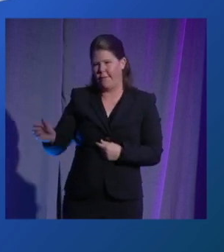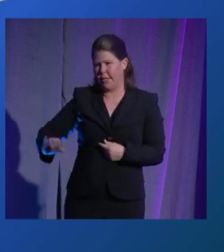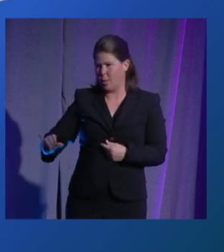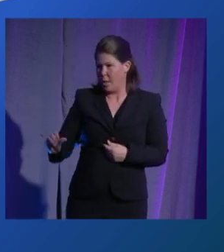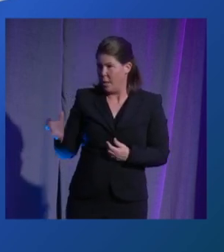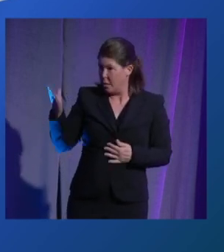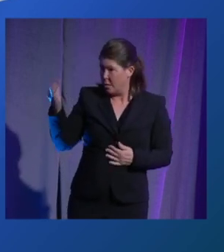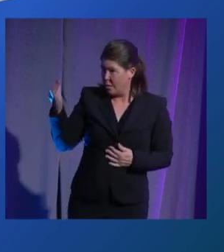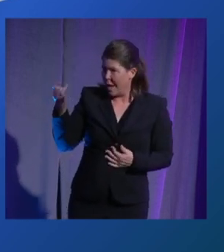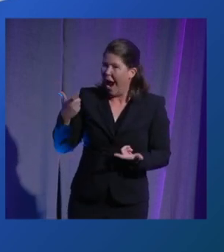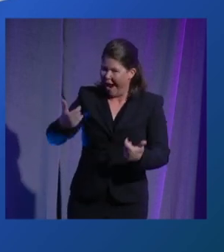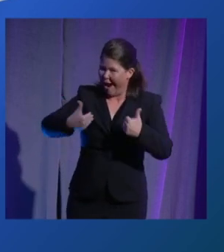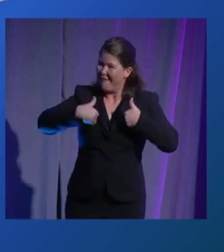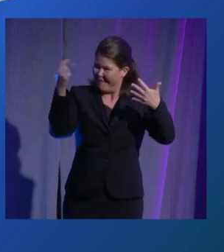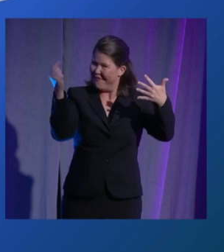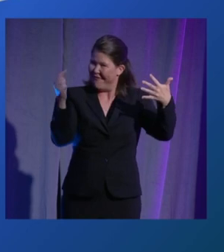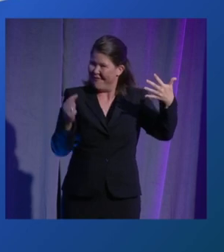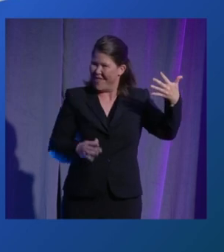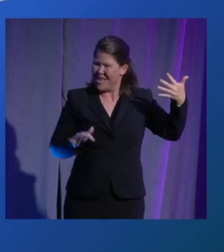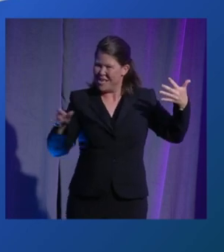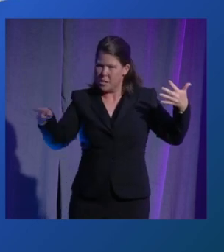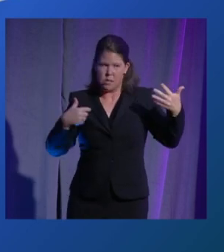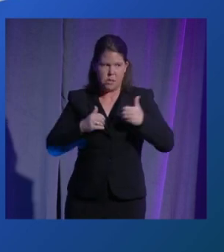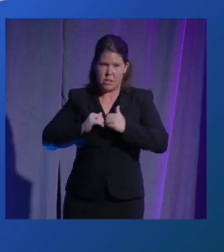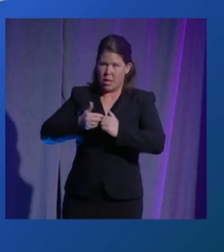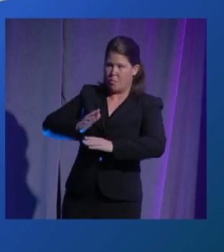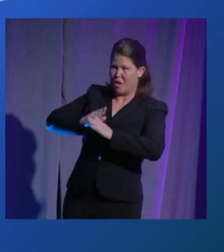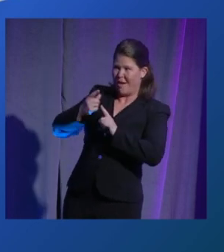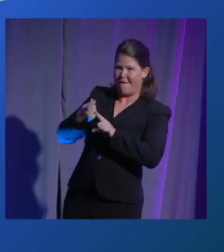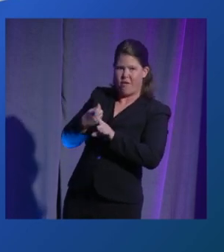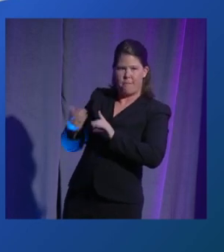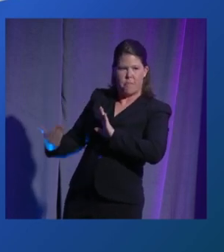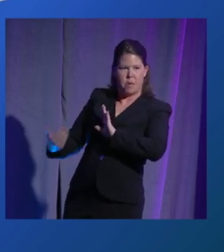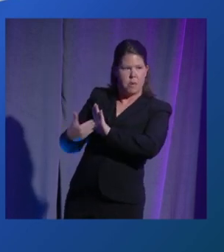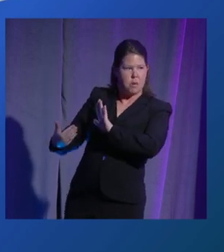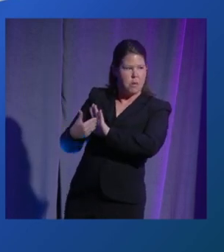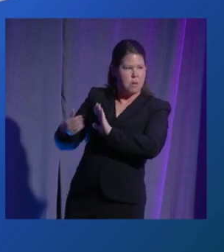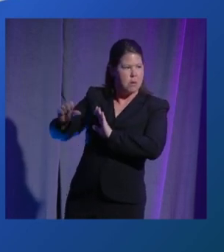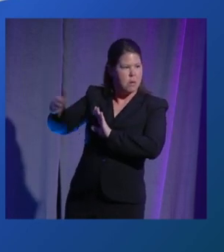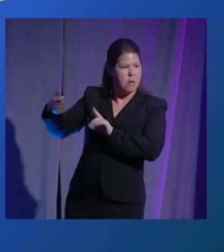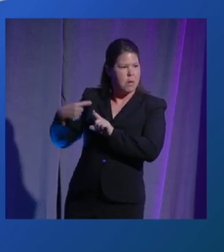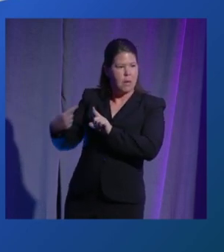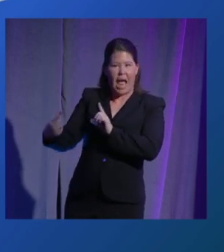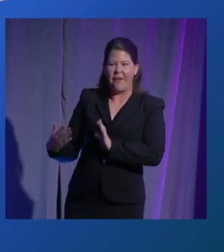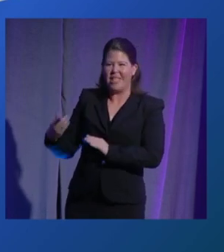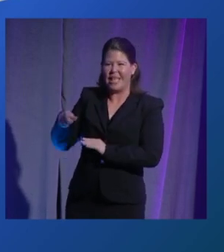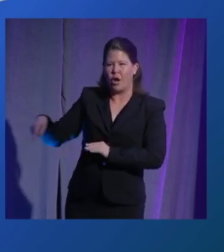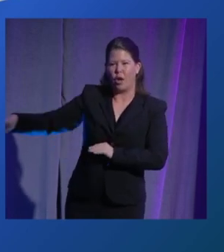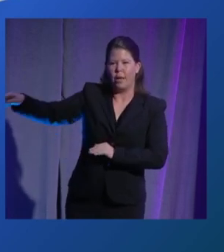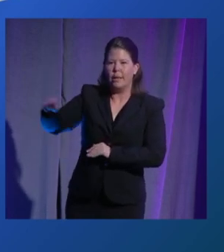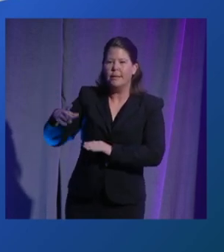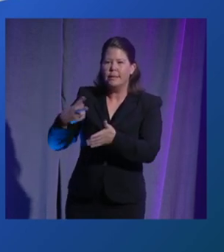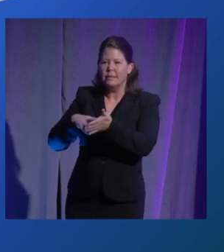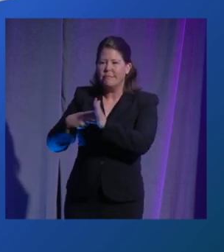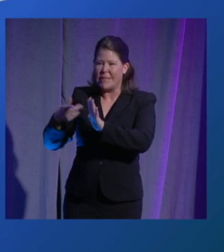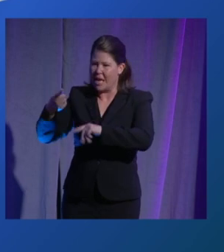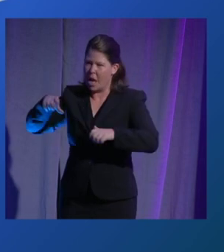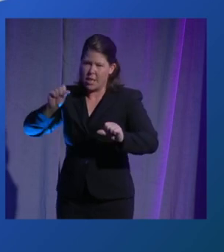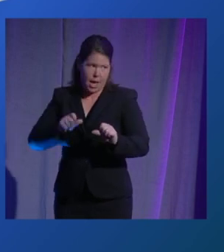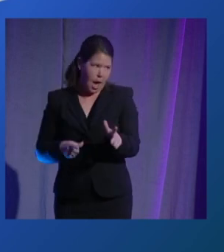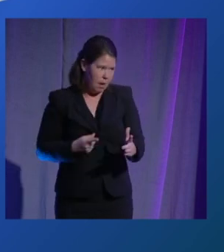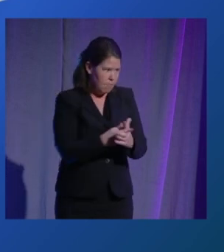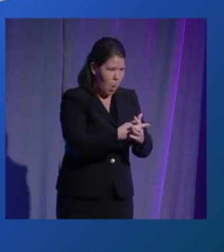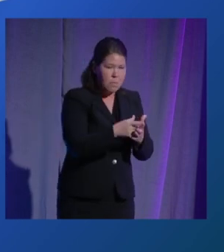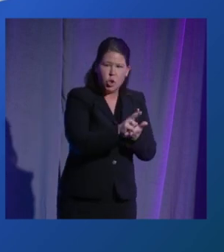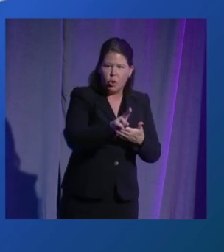utilizing these same tools which are commercial and widely available uh to destabilize our democracy undermine our universities undermine